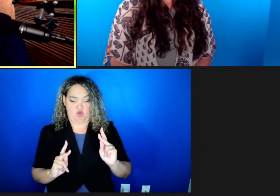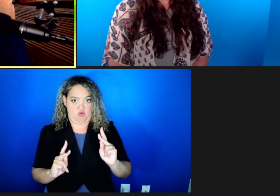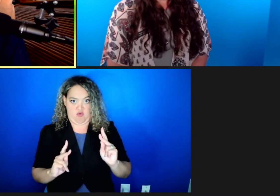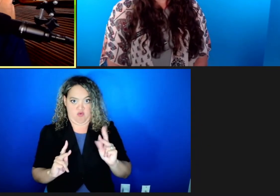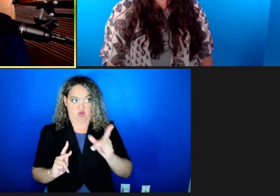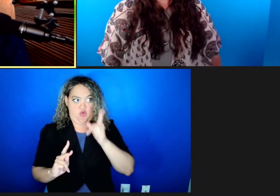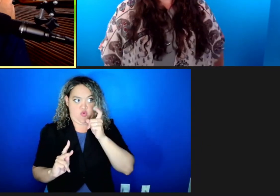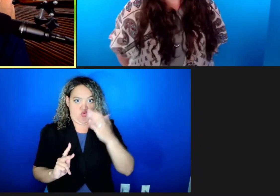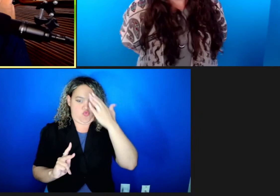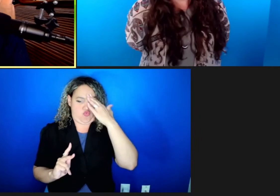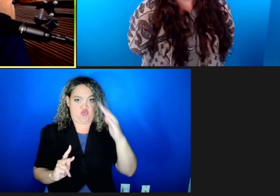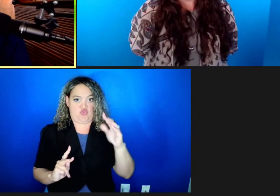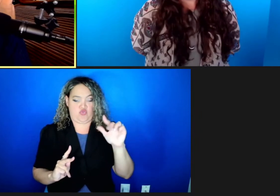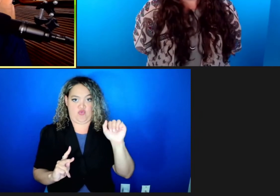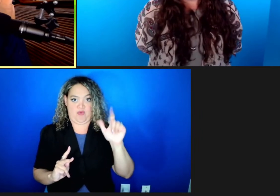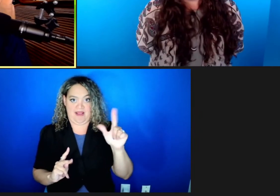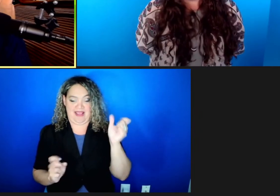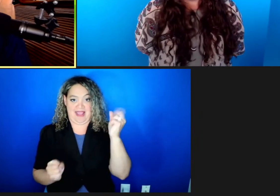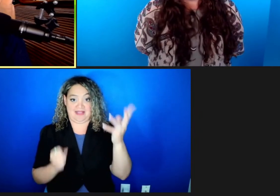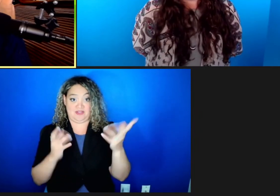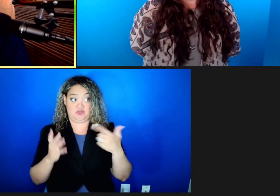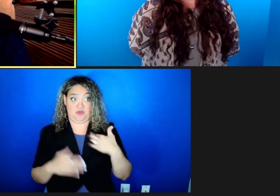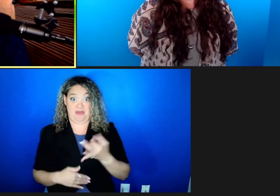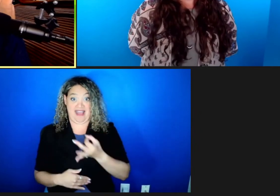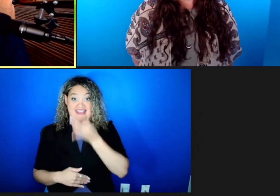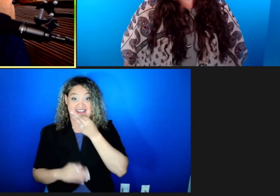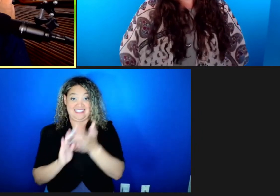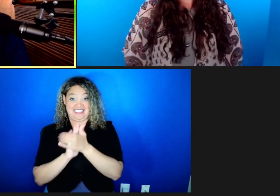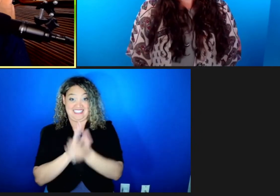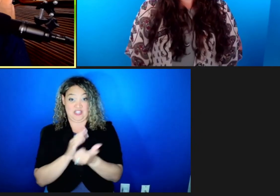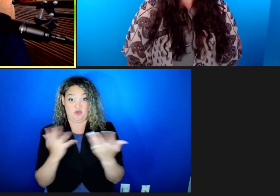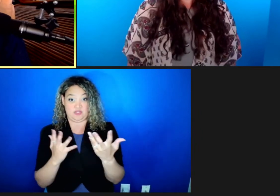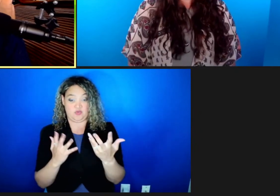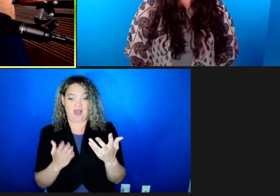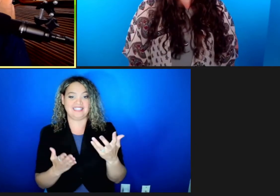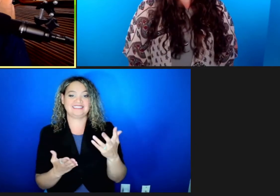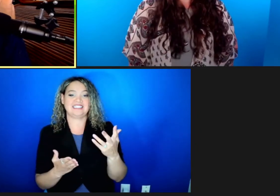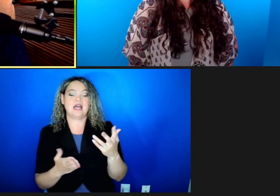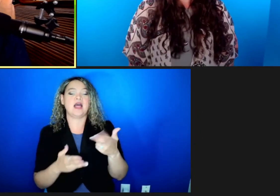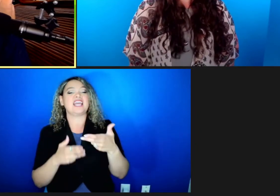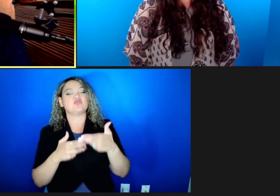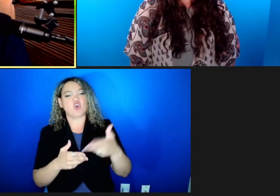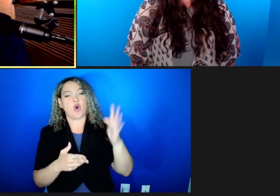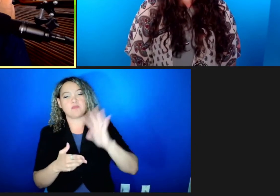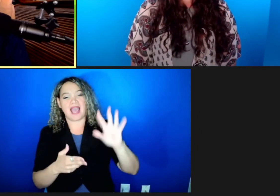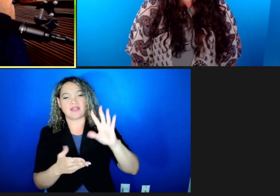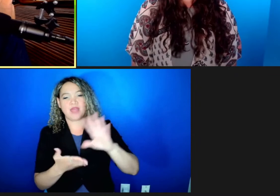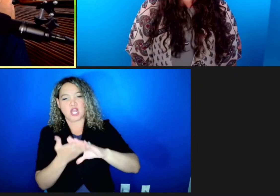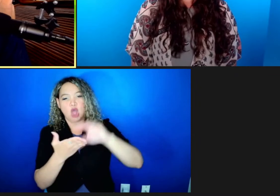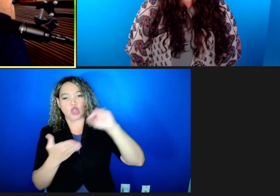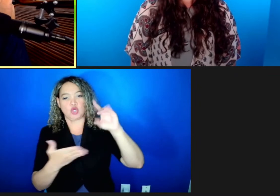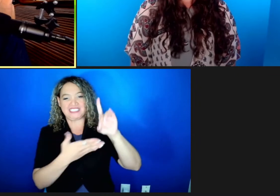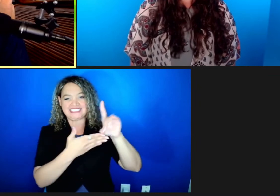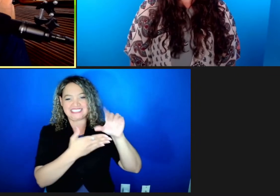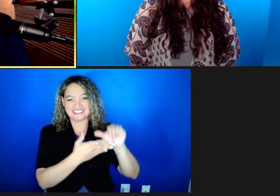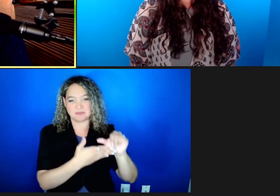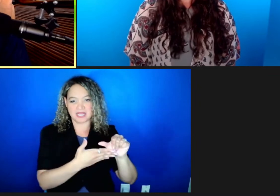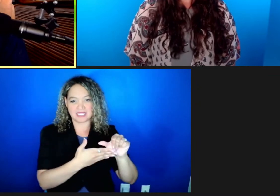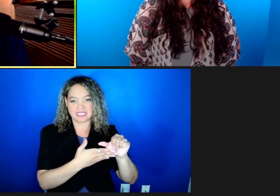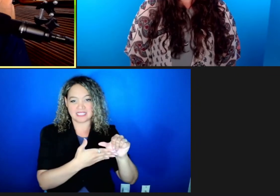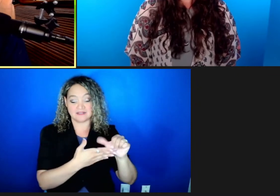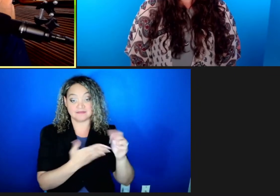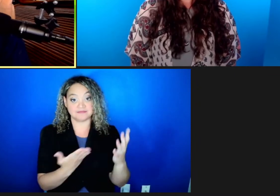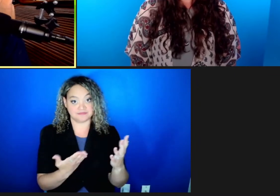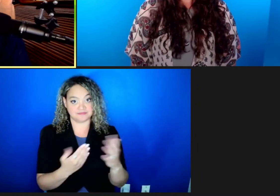language. My expertise at that time was with what they called learning disabilities. And the